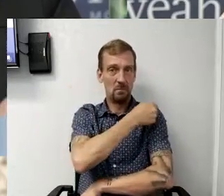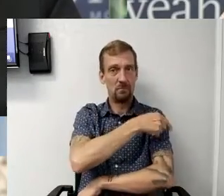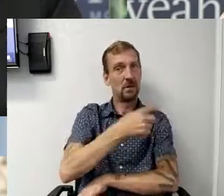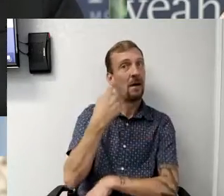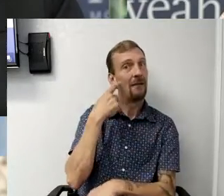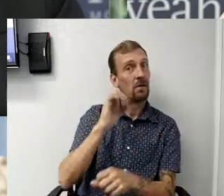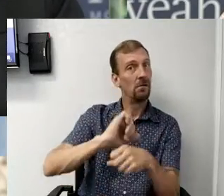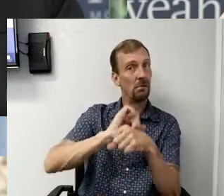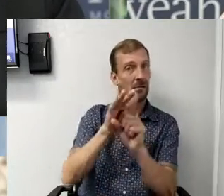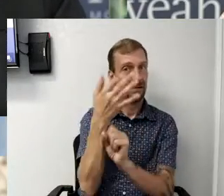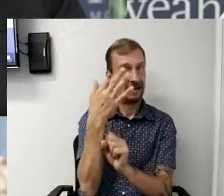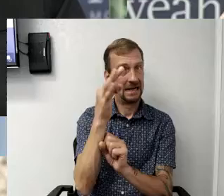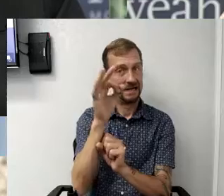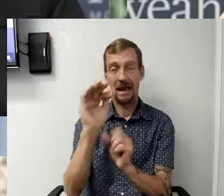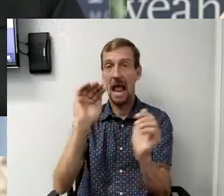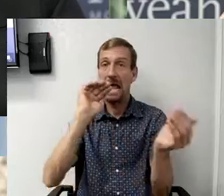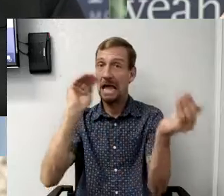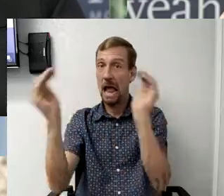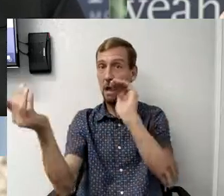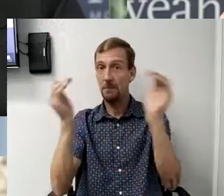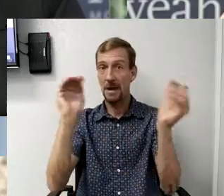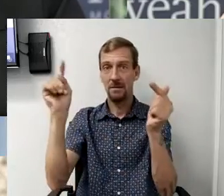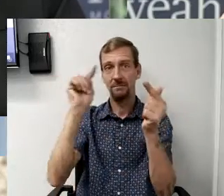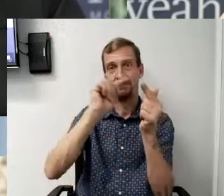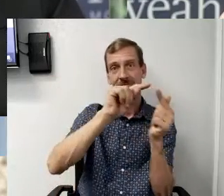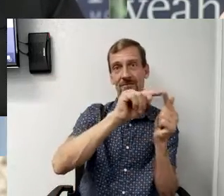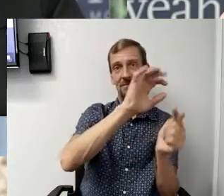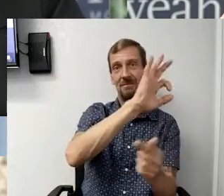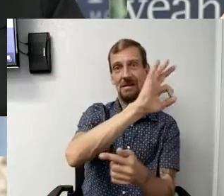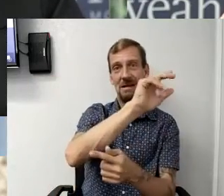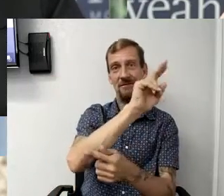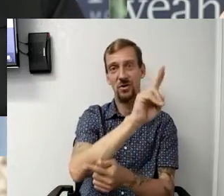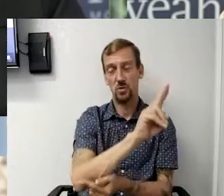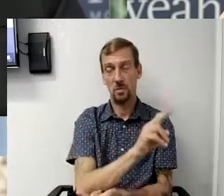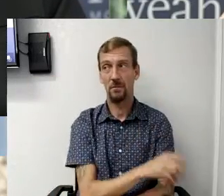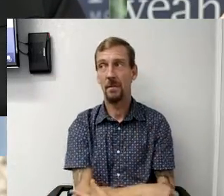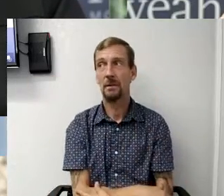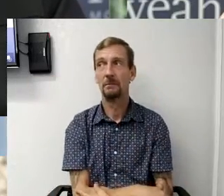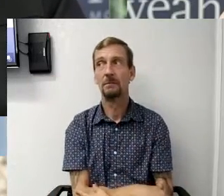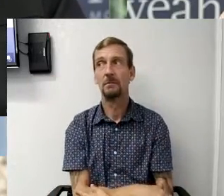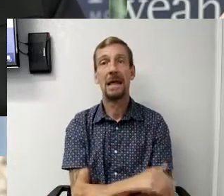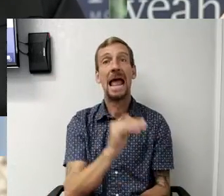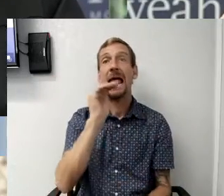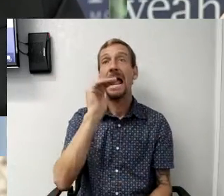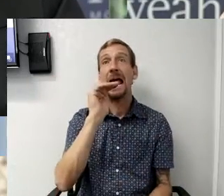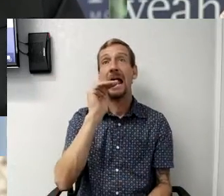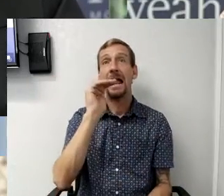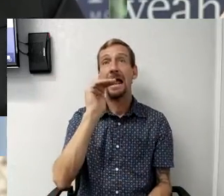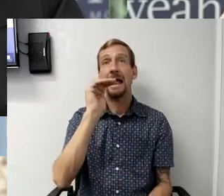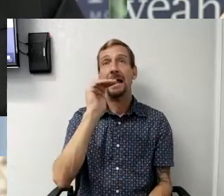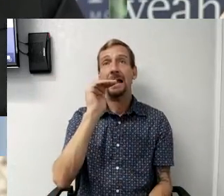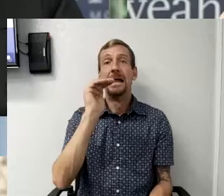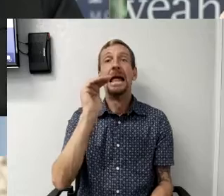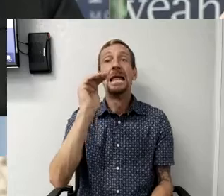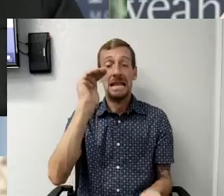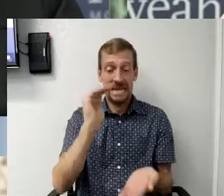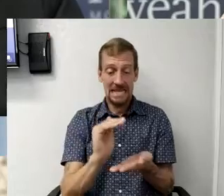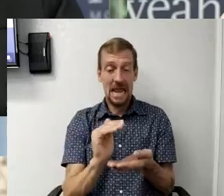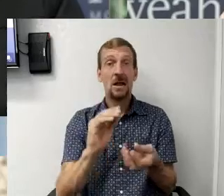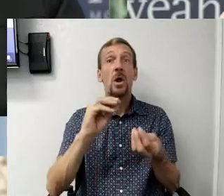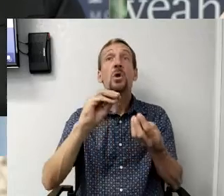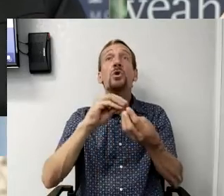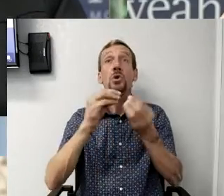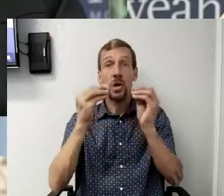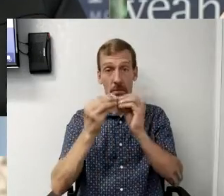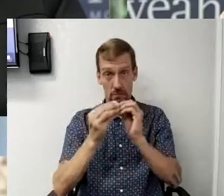COVID-19 compared to the patients that needed hospitalization for the flu. So less number detected